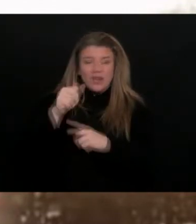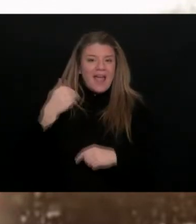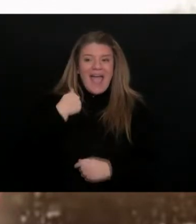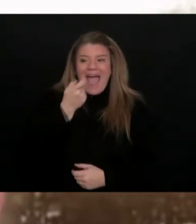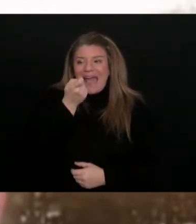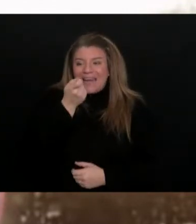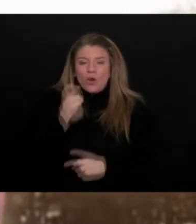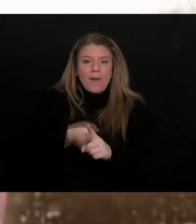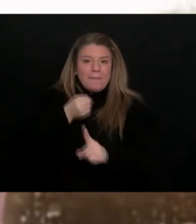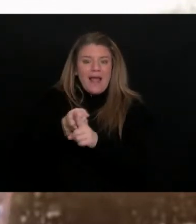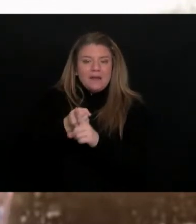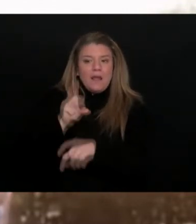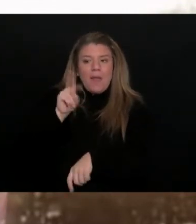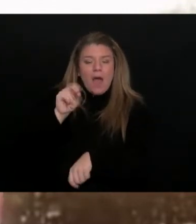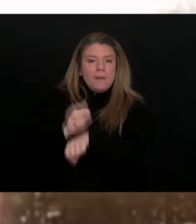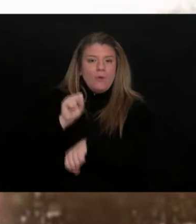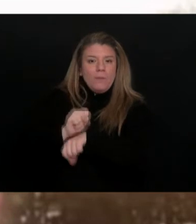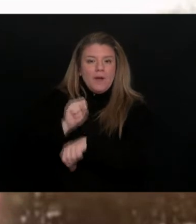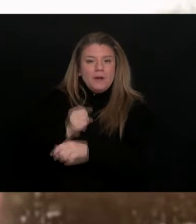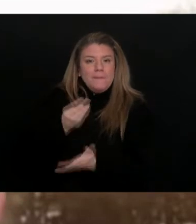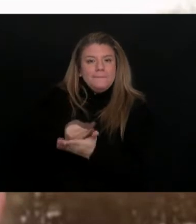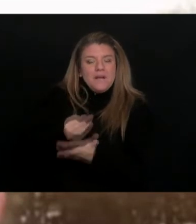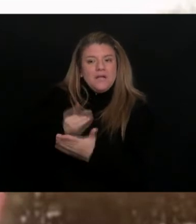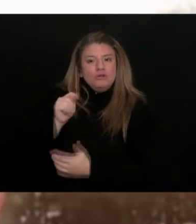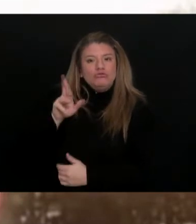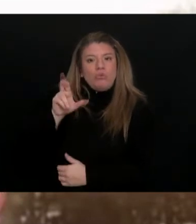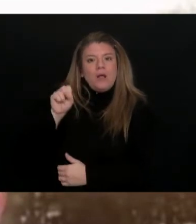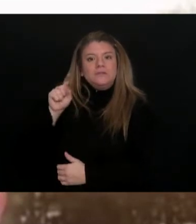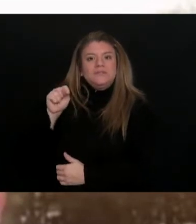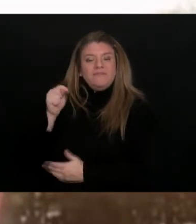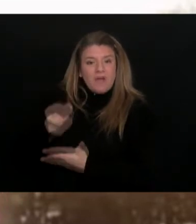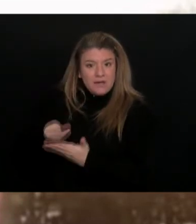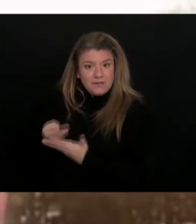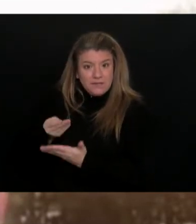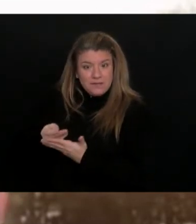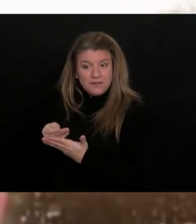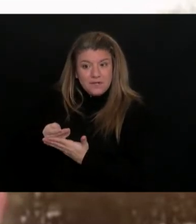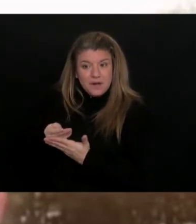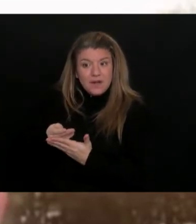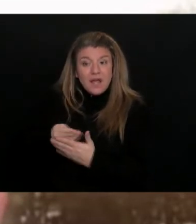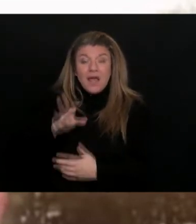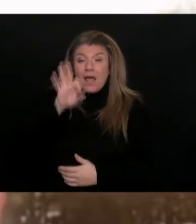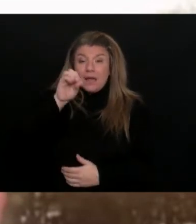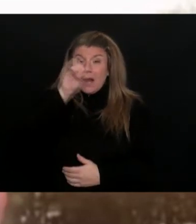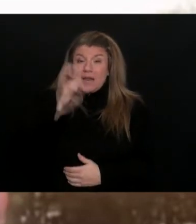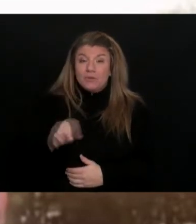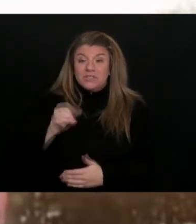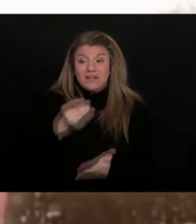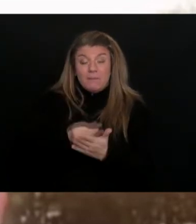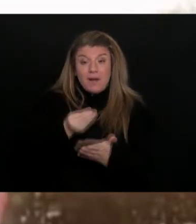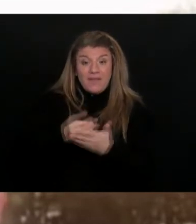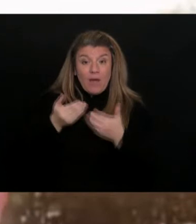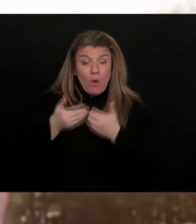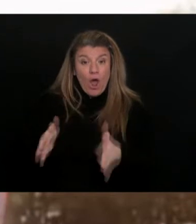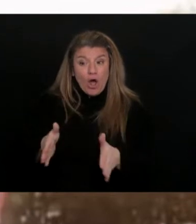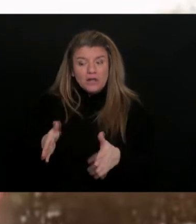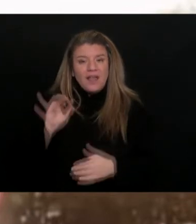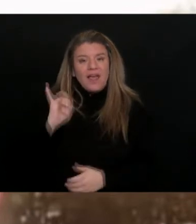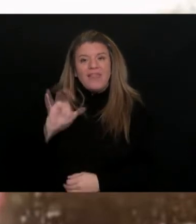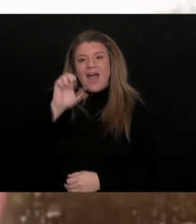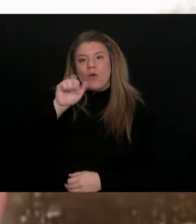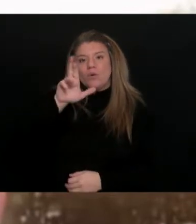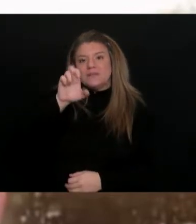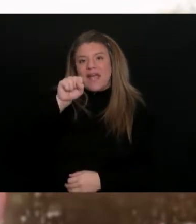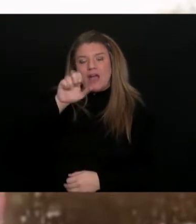on the Unemployment Compensation Trust Fund. 98% of the funds that were lost were CARES Act